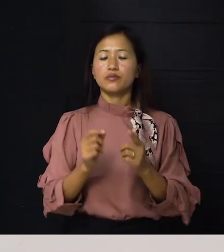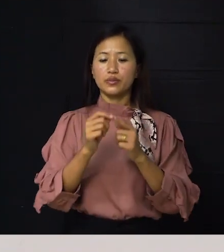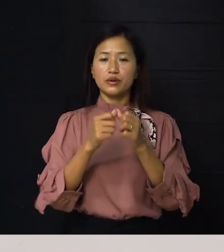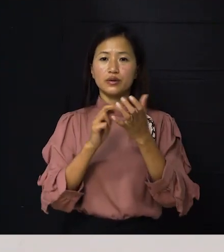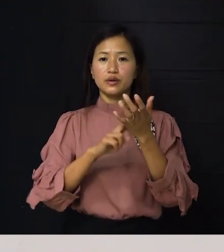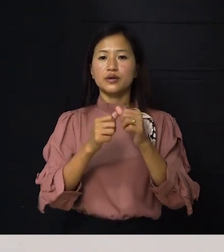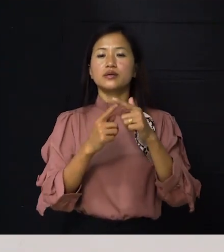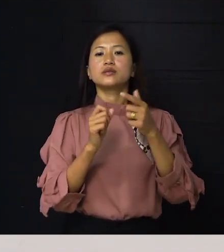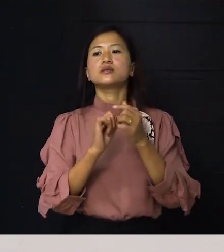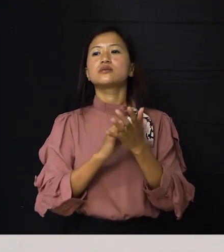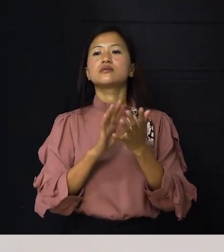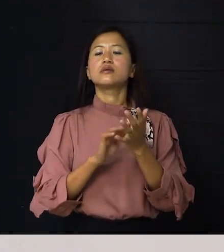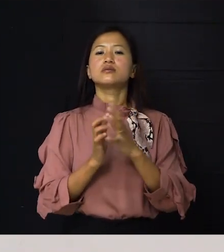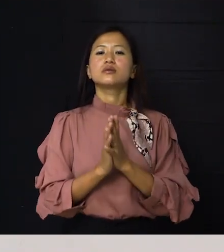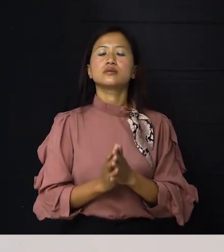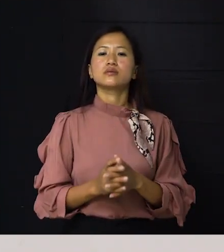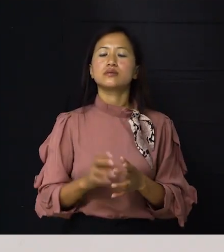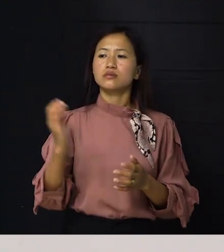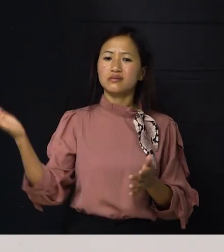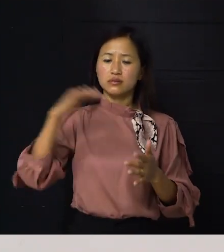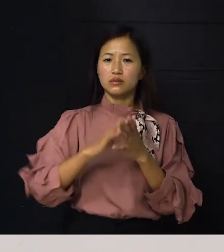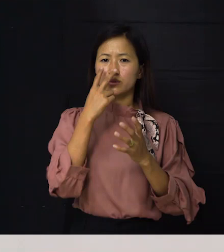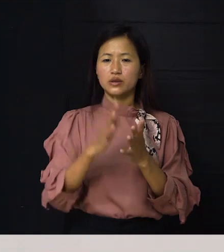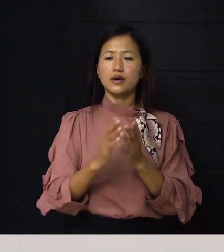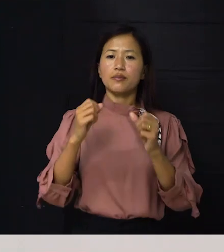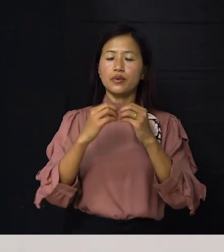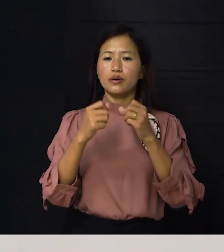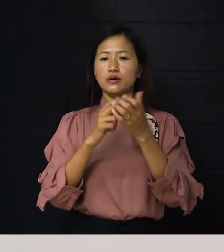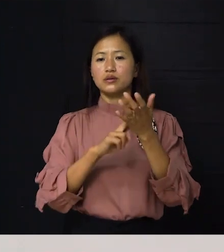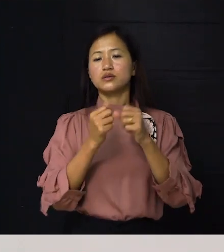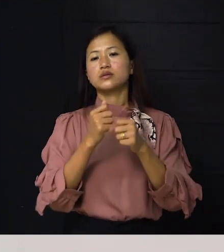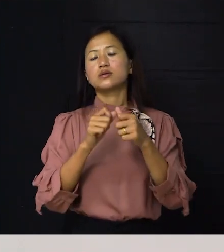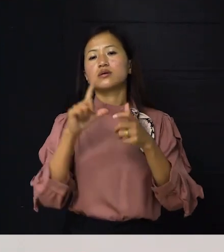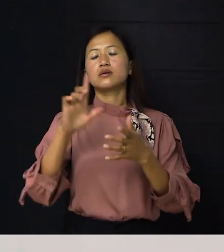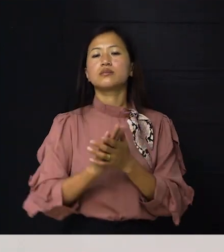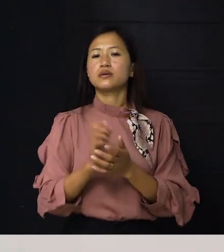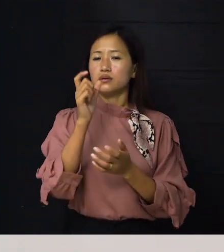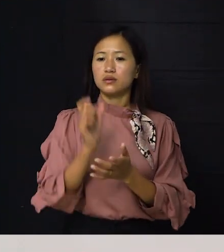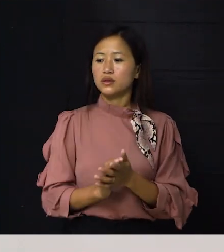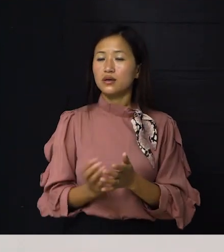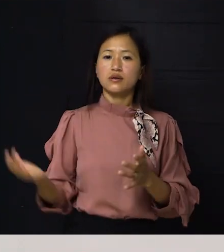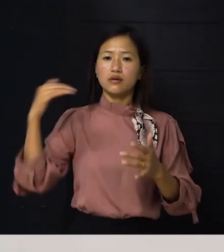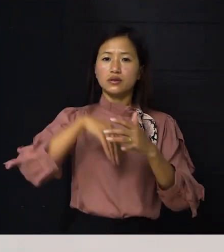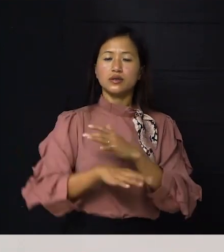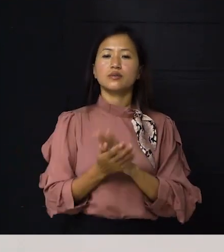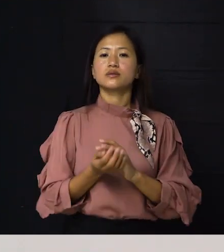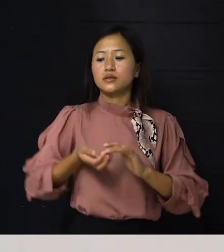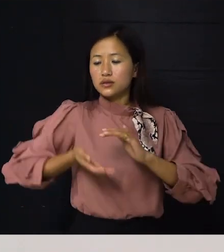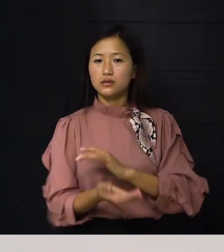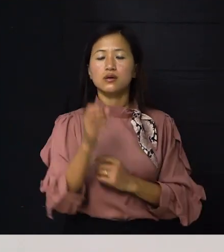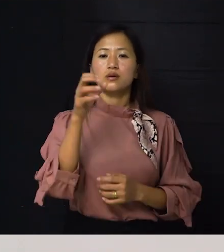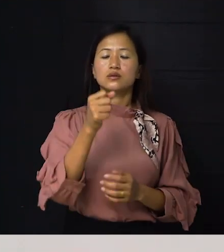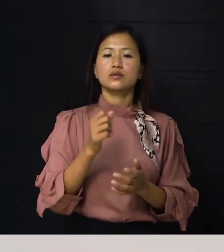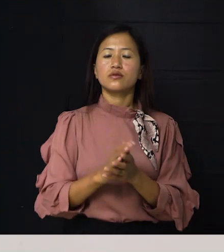and he also conquered Gujarat, Bengal, and the large parts of central India came under the control of